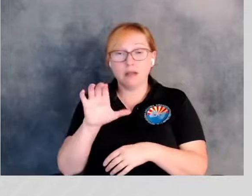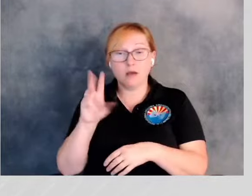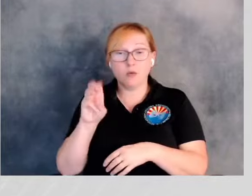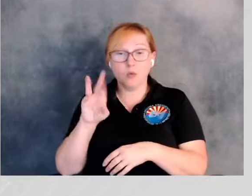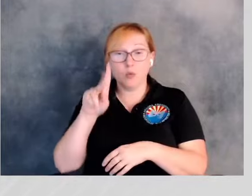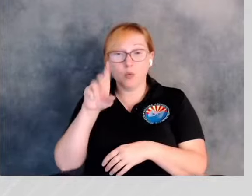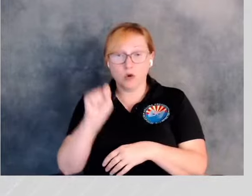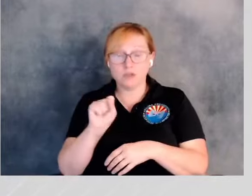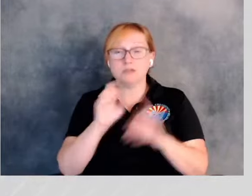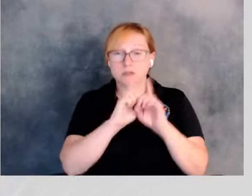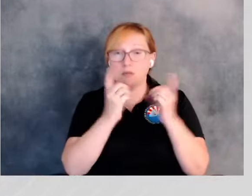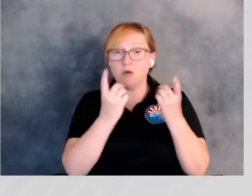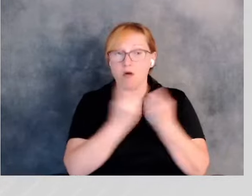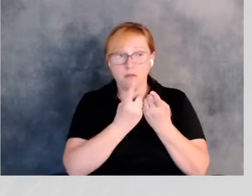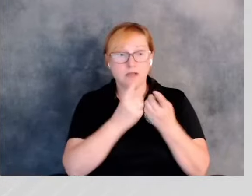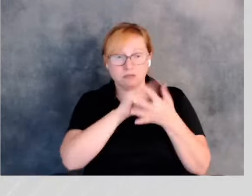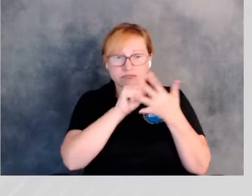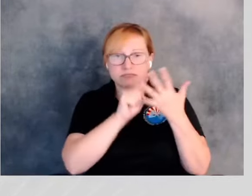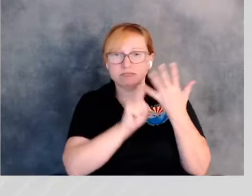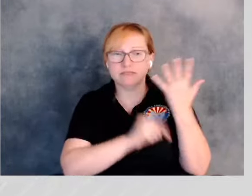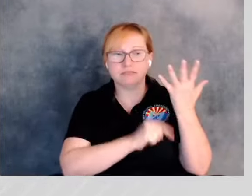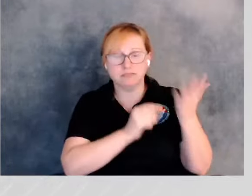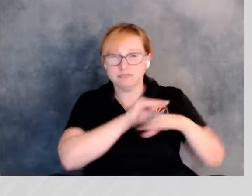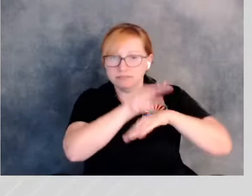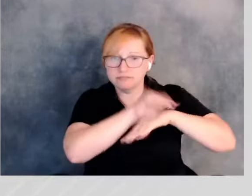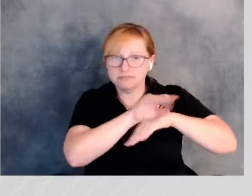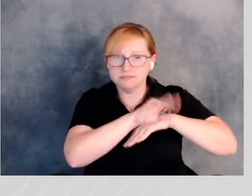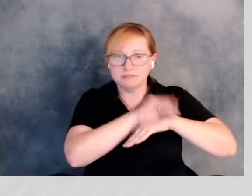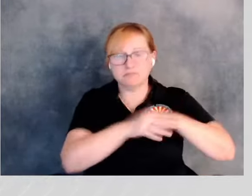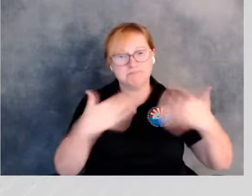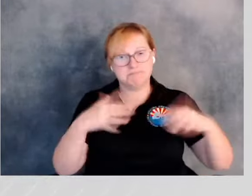them some factual information in a report. That's all I have.